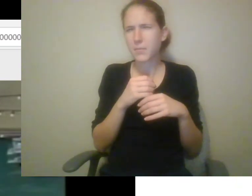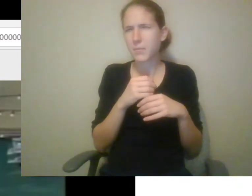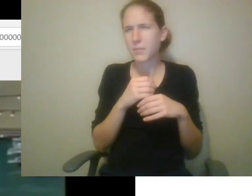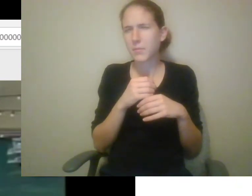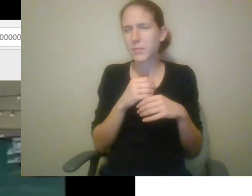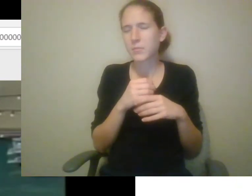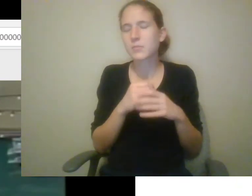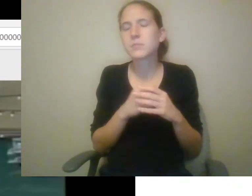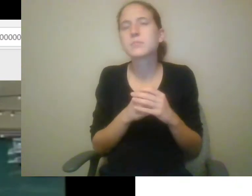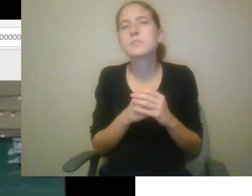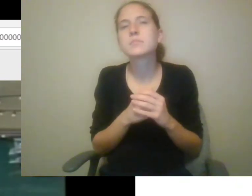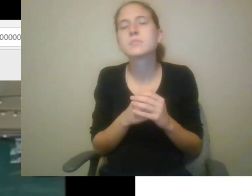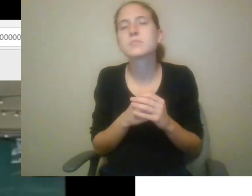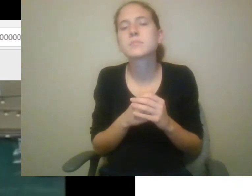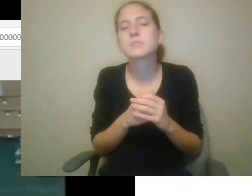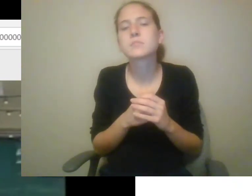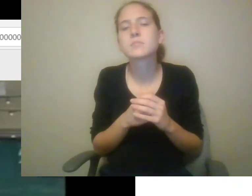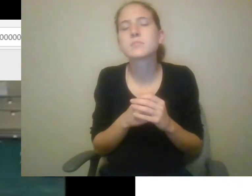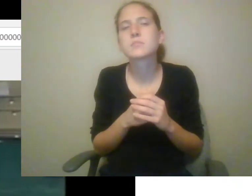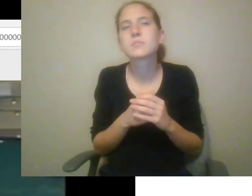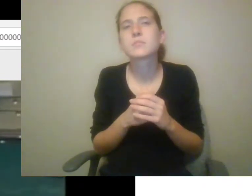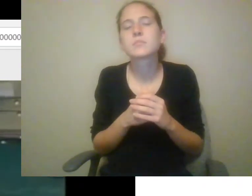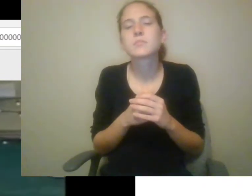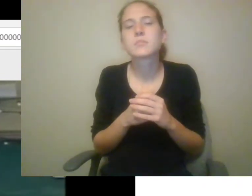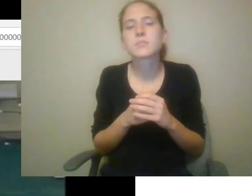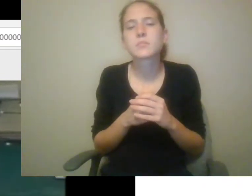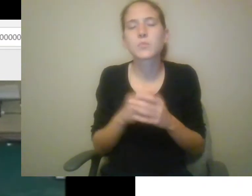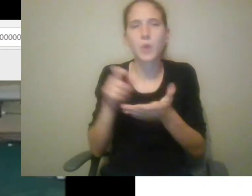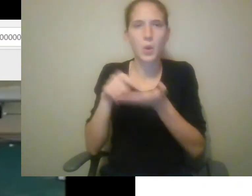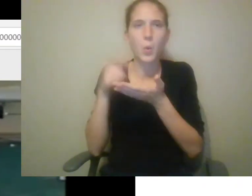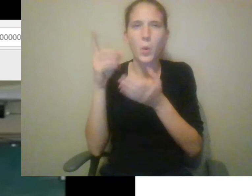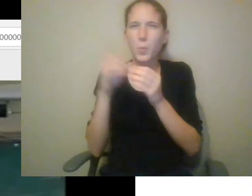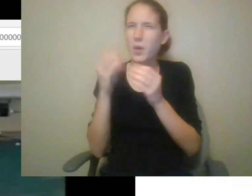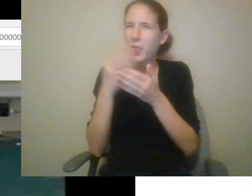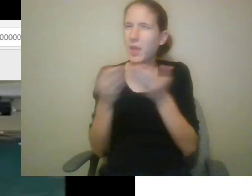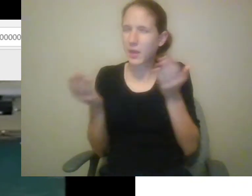first off, osmosis is the